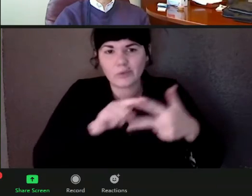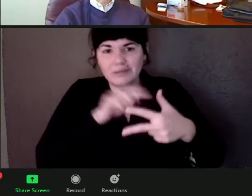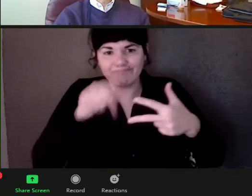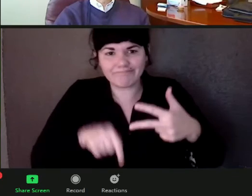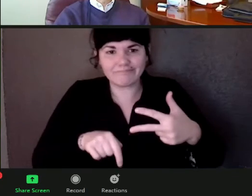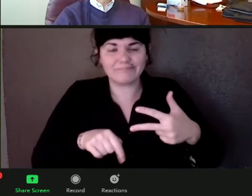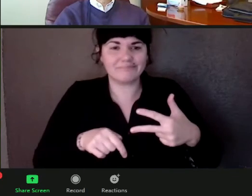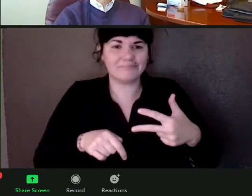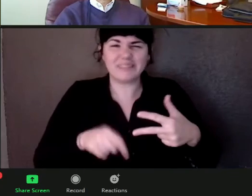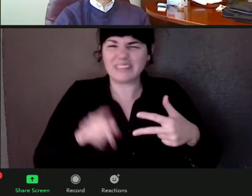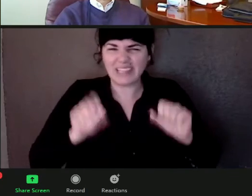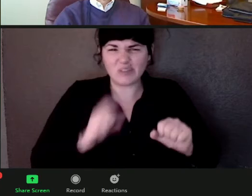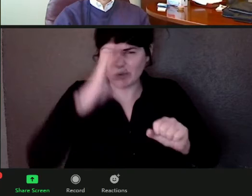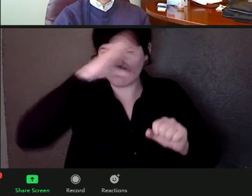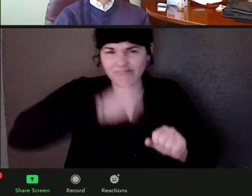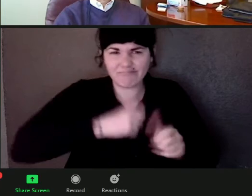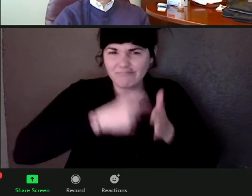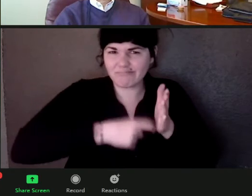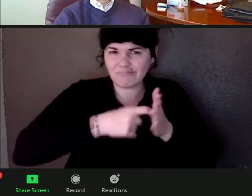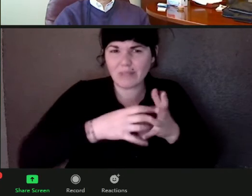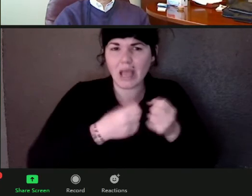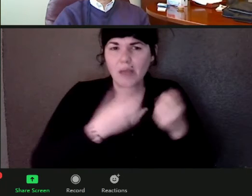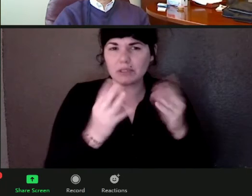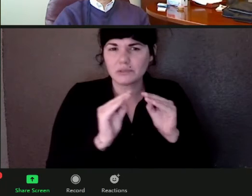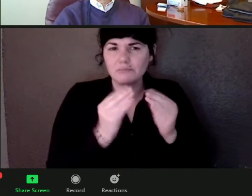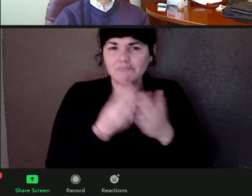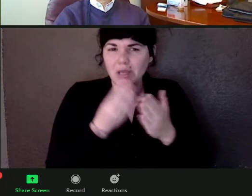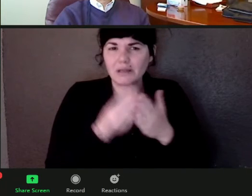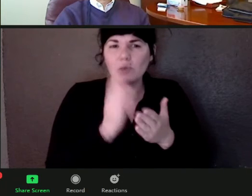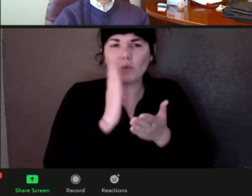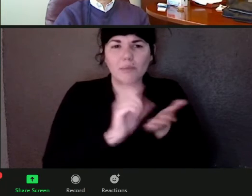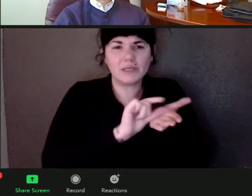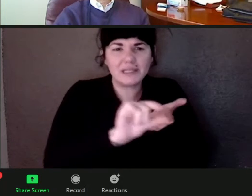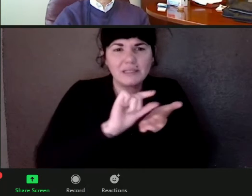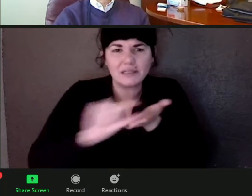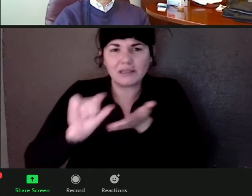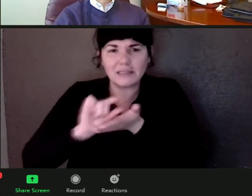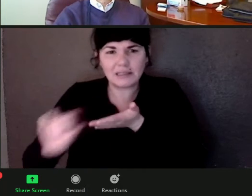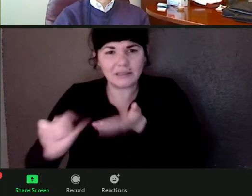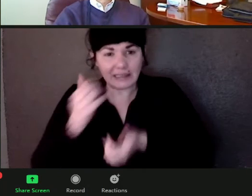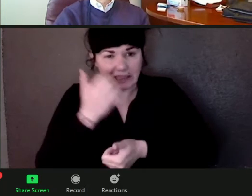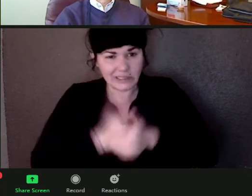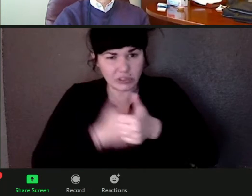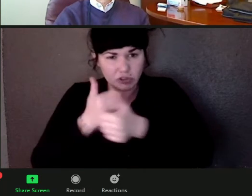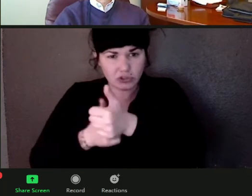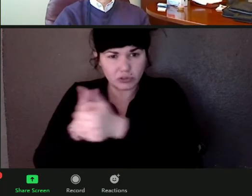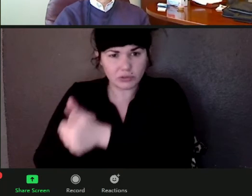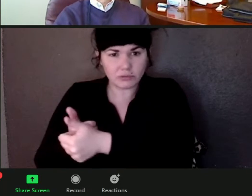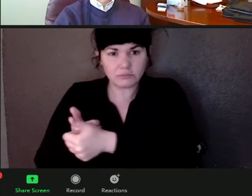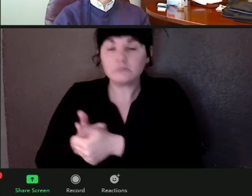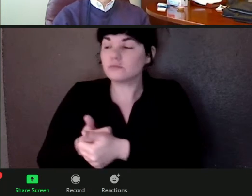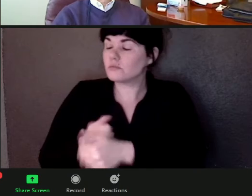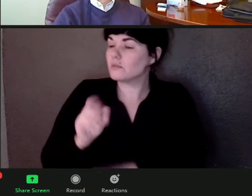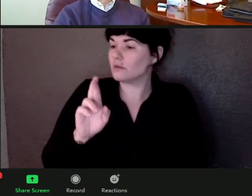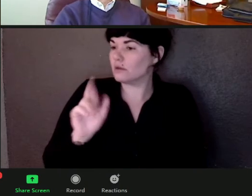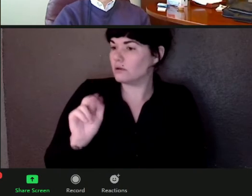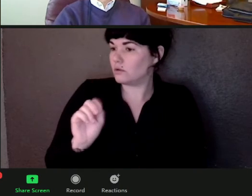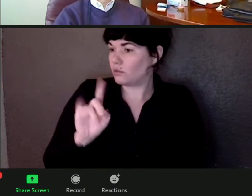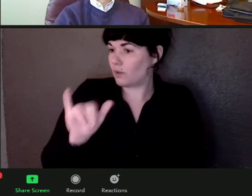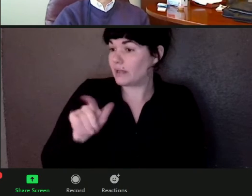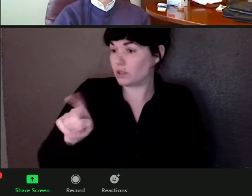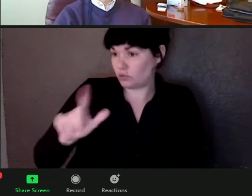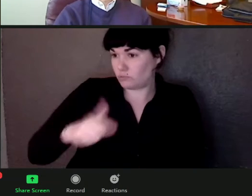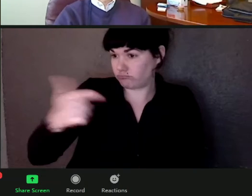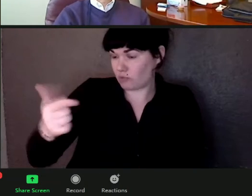around that? I think what I'm going to do is I am going to let Randy go first. And I'm going to do better than ballpark because